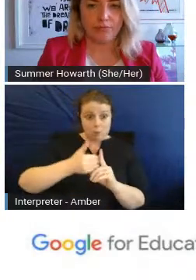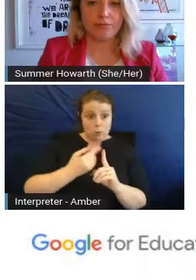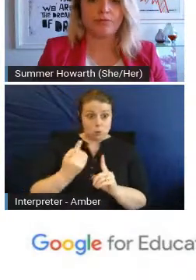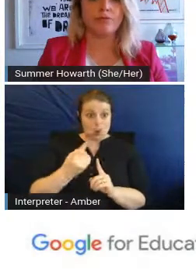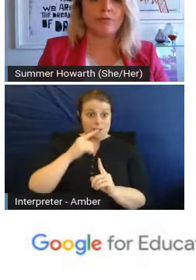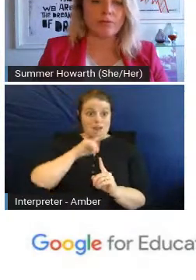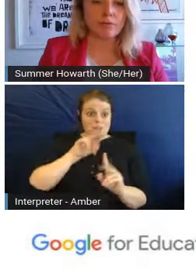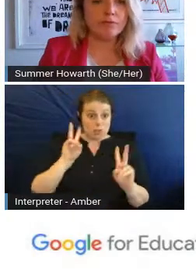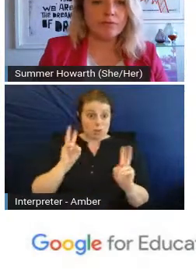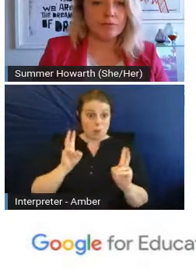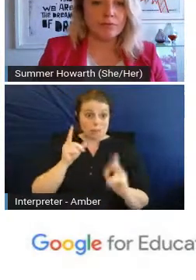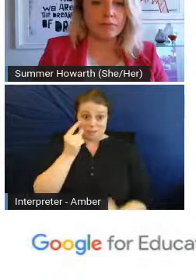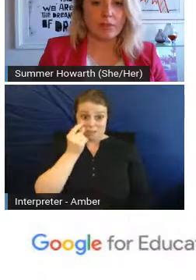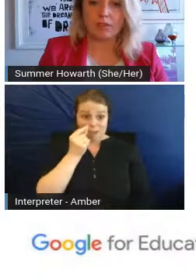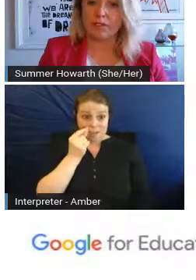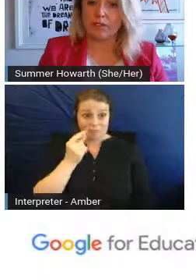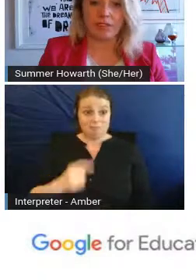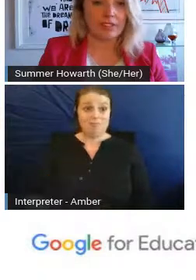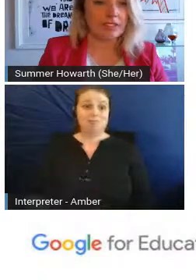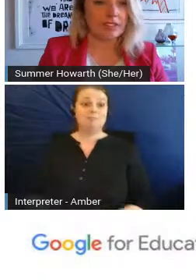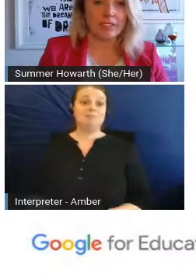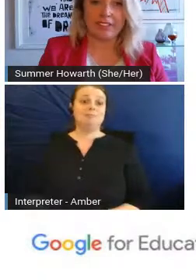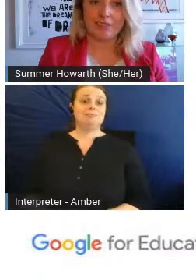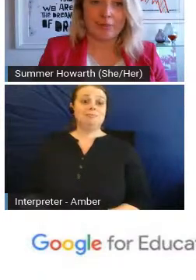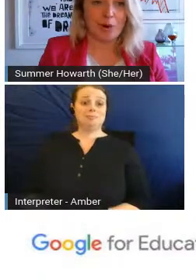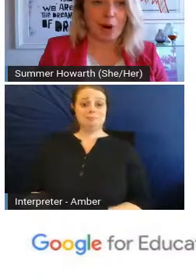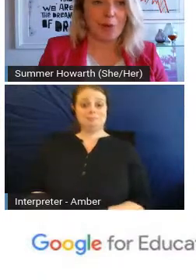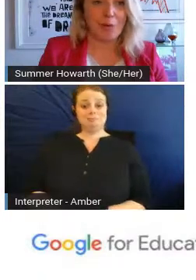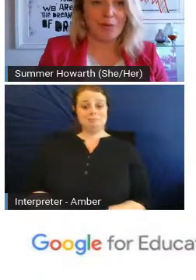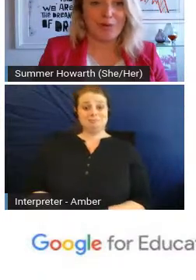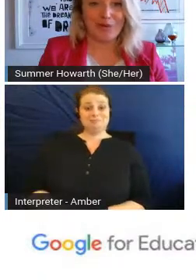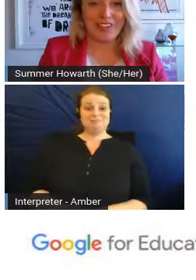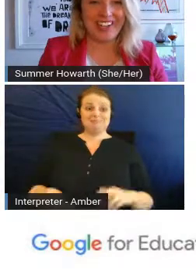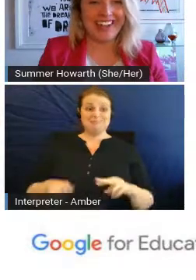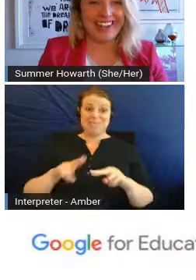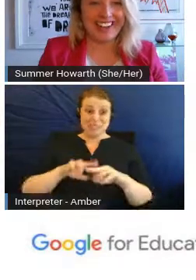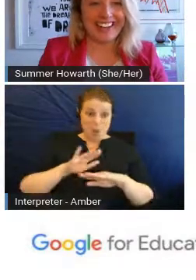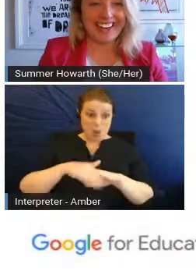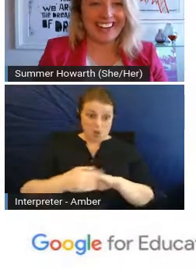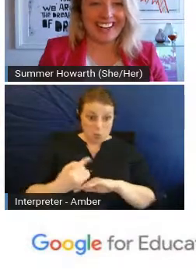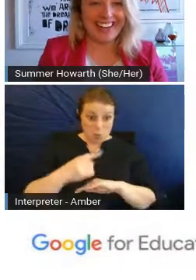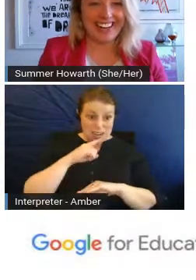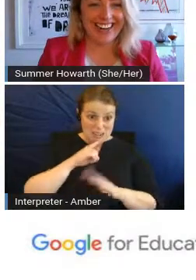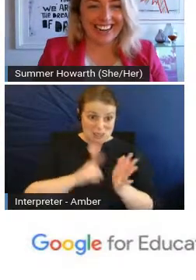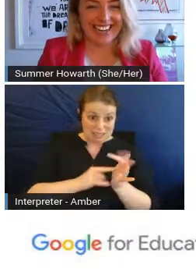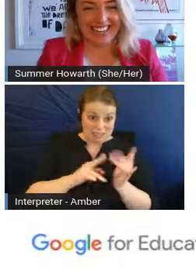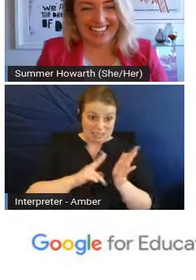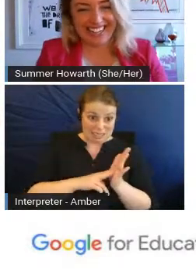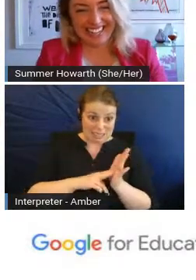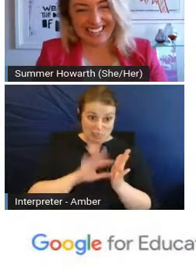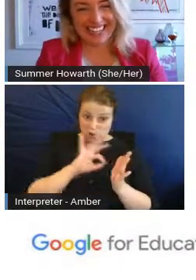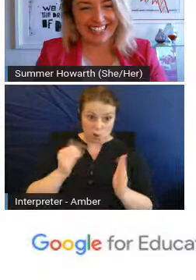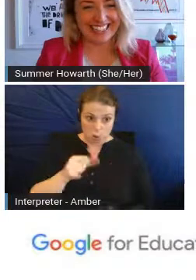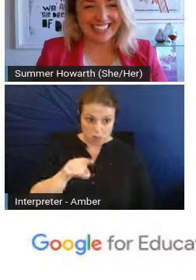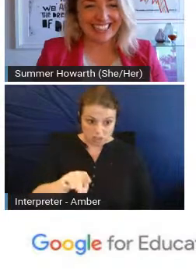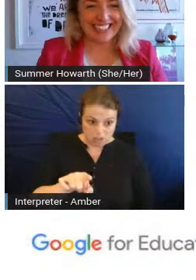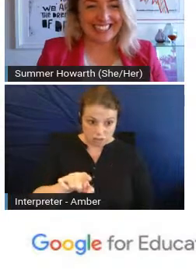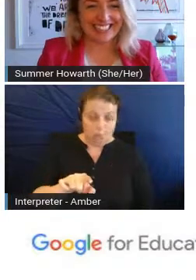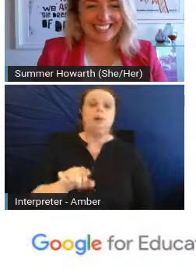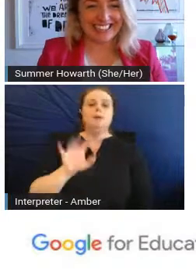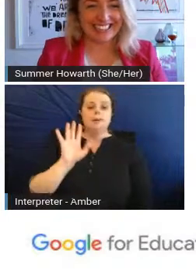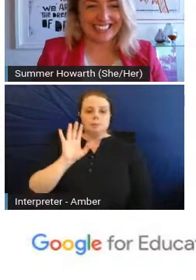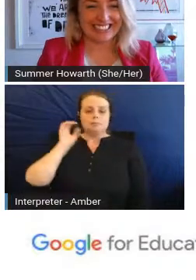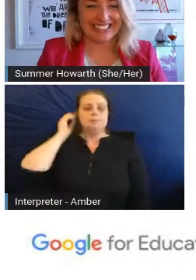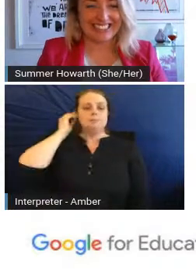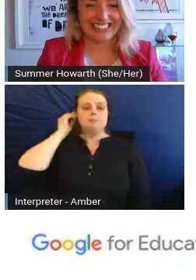a Google Classroom. So if you have more than 100 lessons, don't do this. But you get the idea. So here we are.